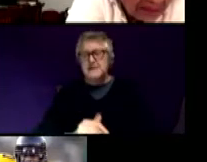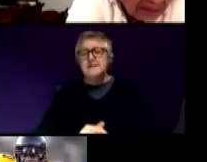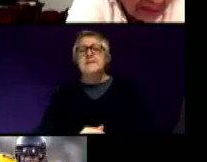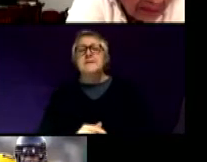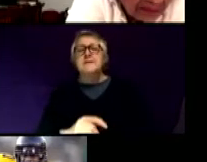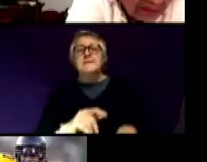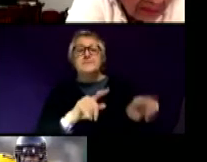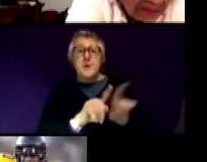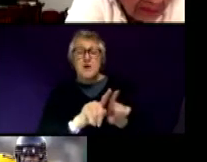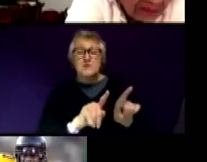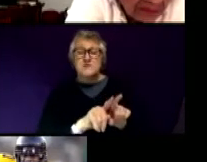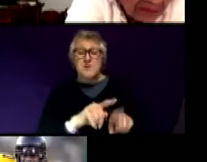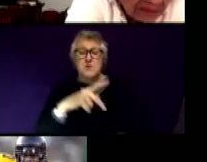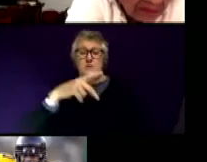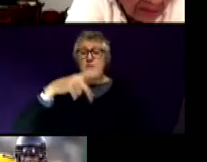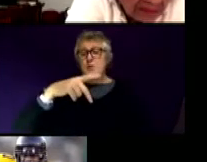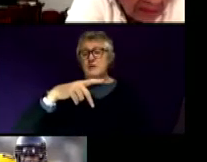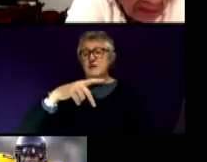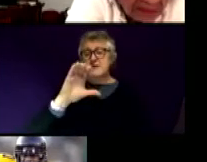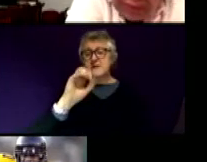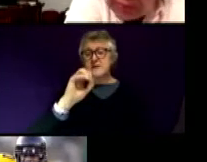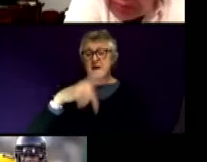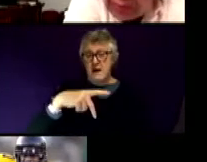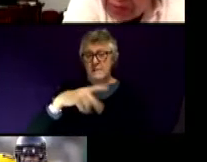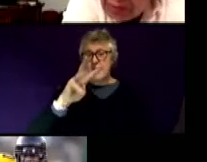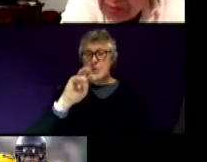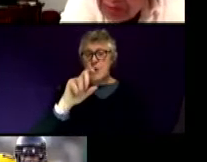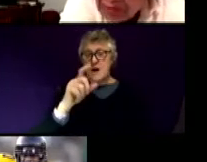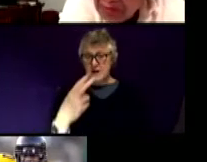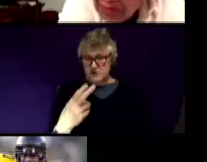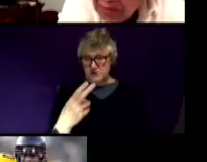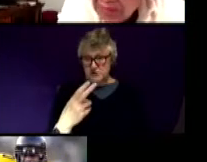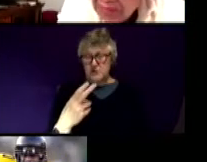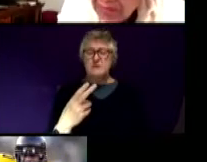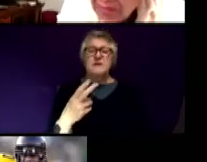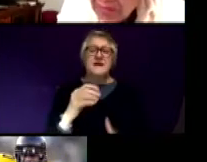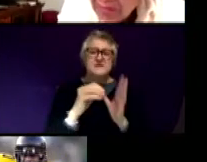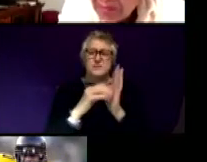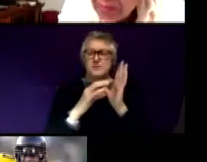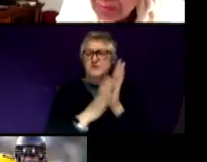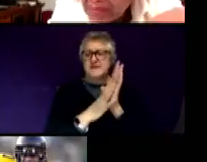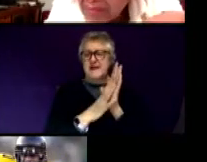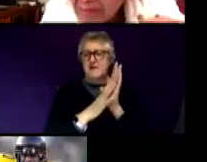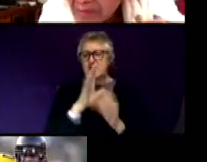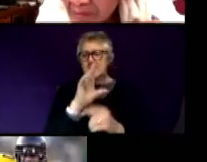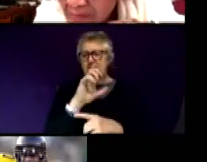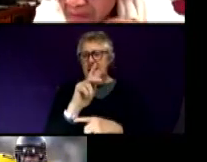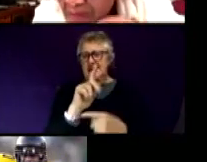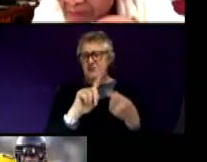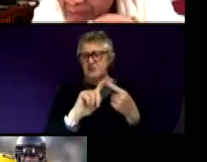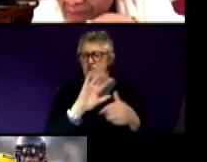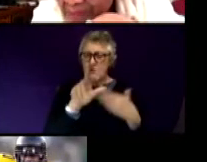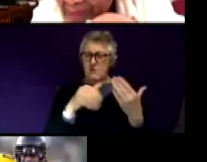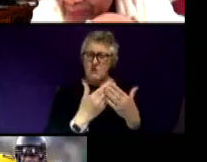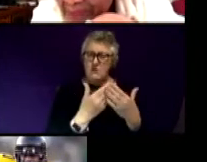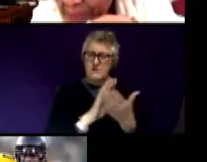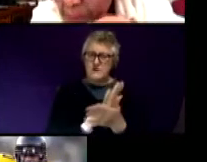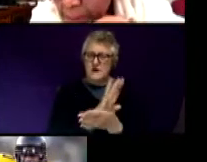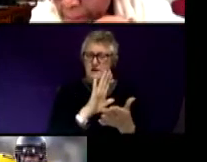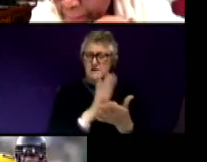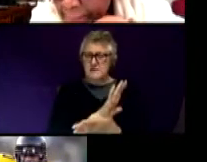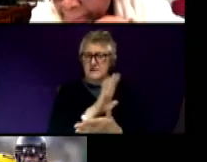Portland Cop Watch has put a link to all the documents regarding